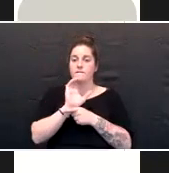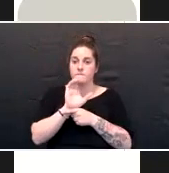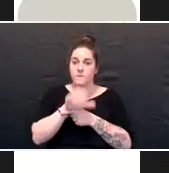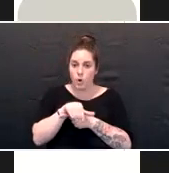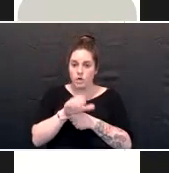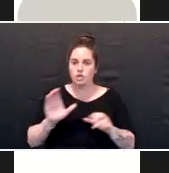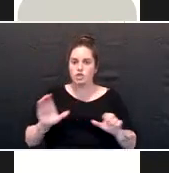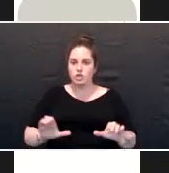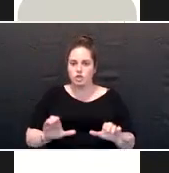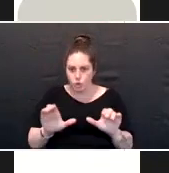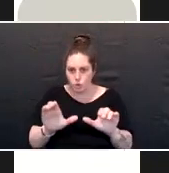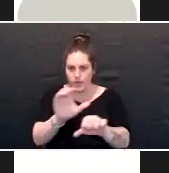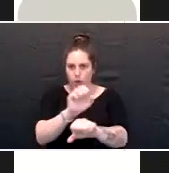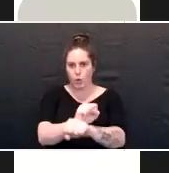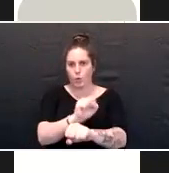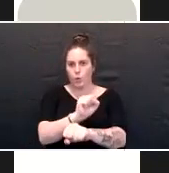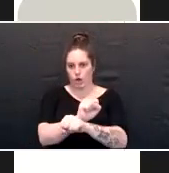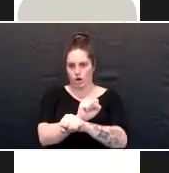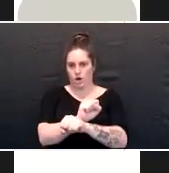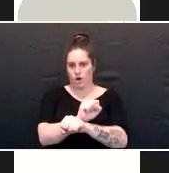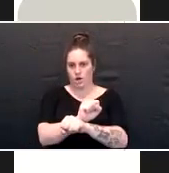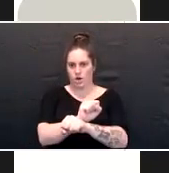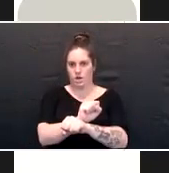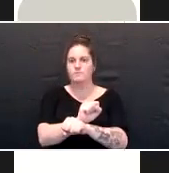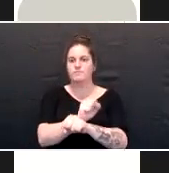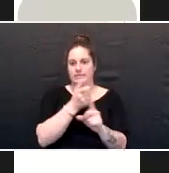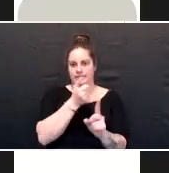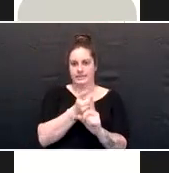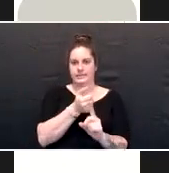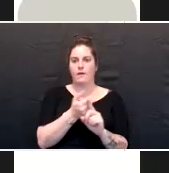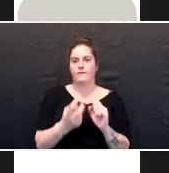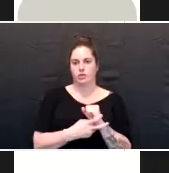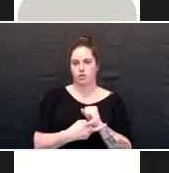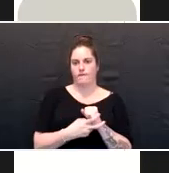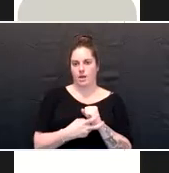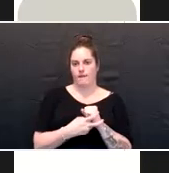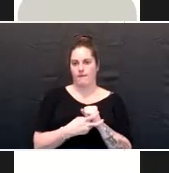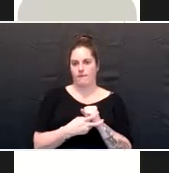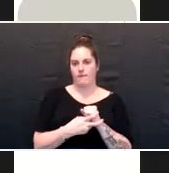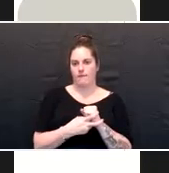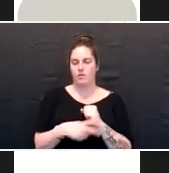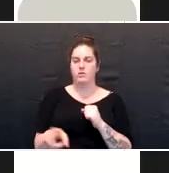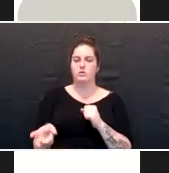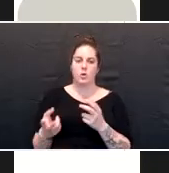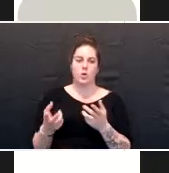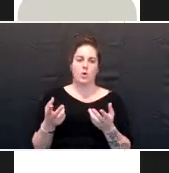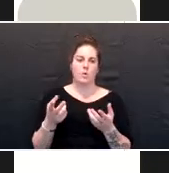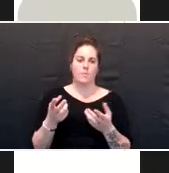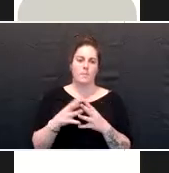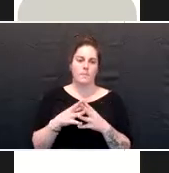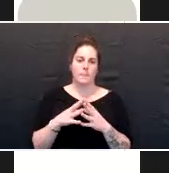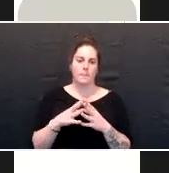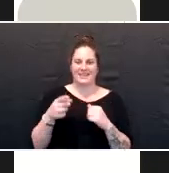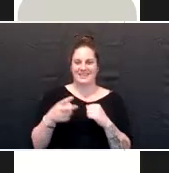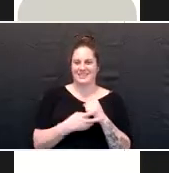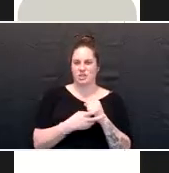work is conservative. So when you're dealing with these